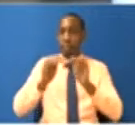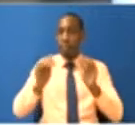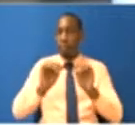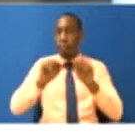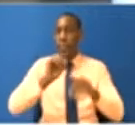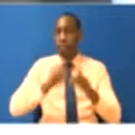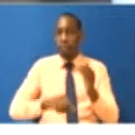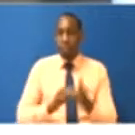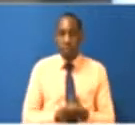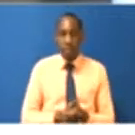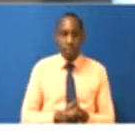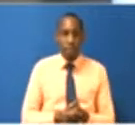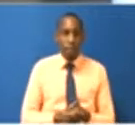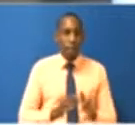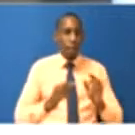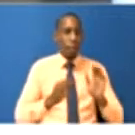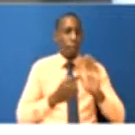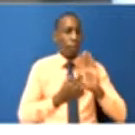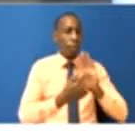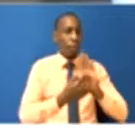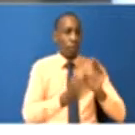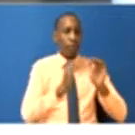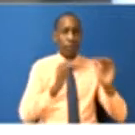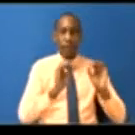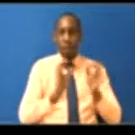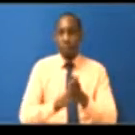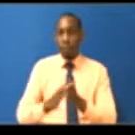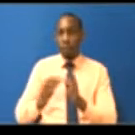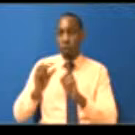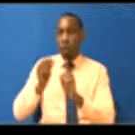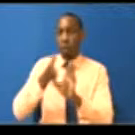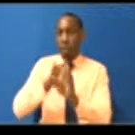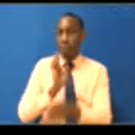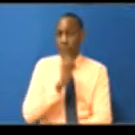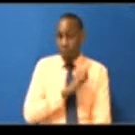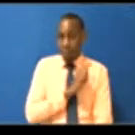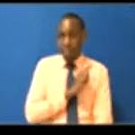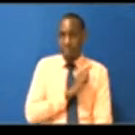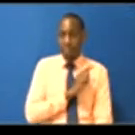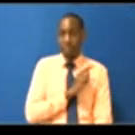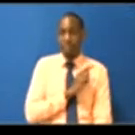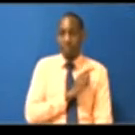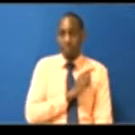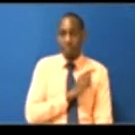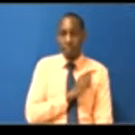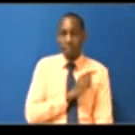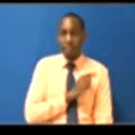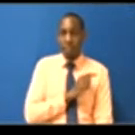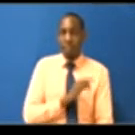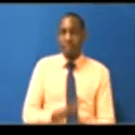say yes professor i don't think it's fair to call adults i've withdrawn and and